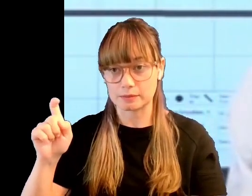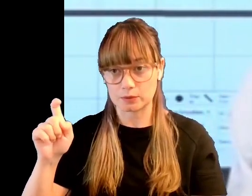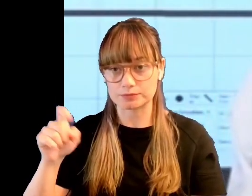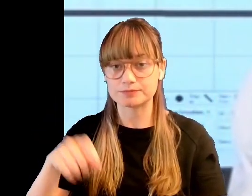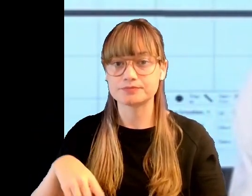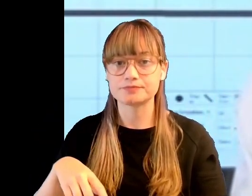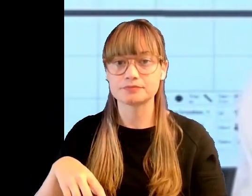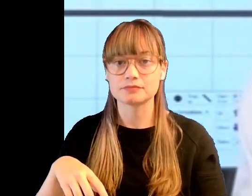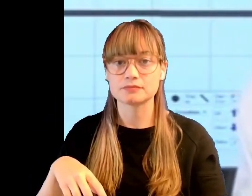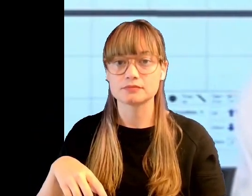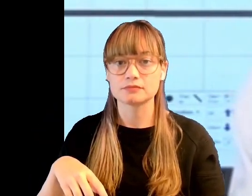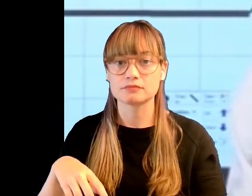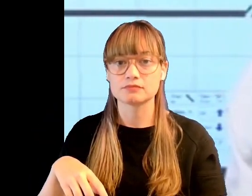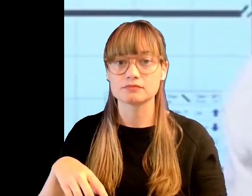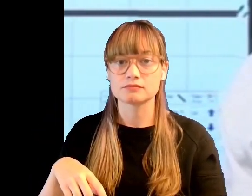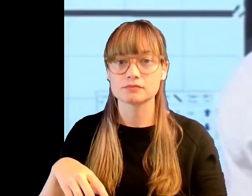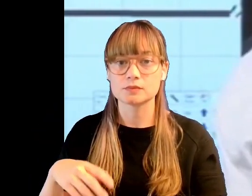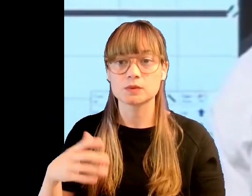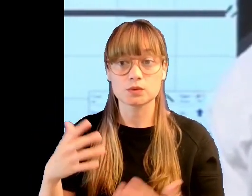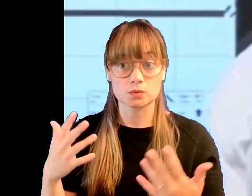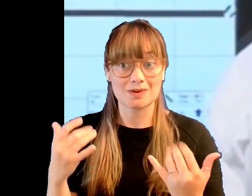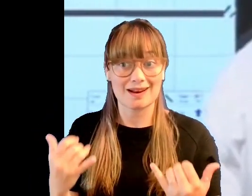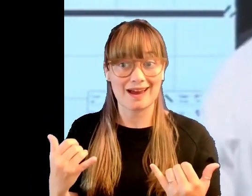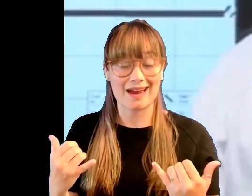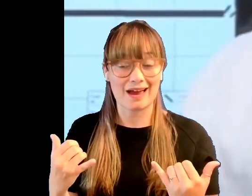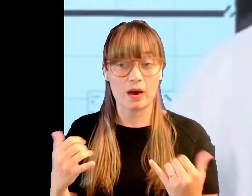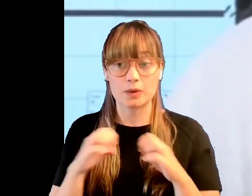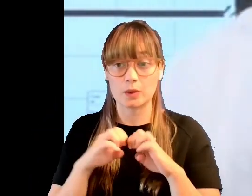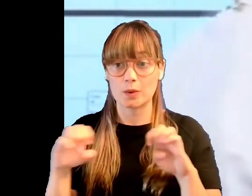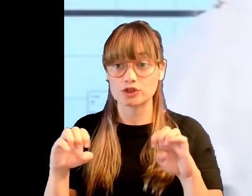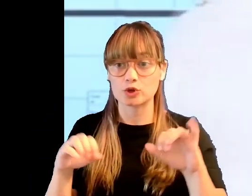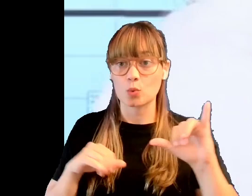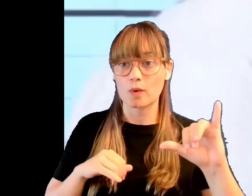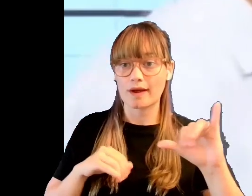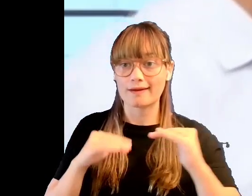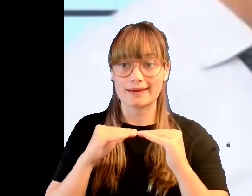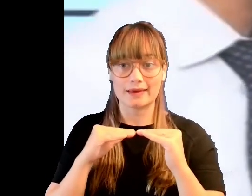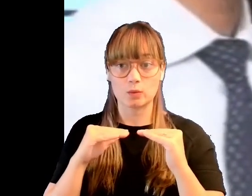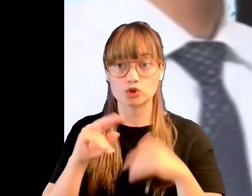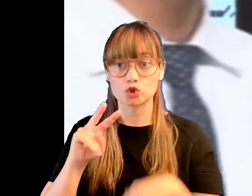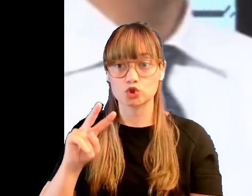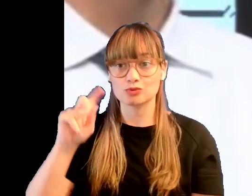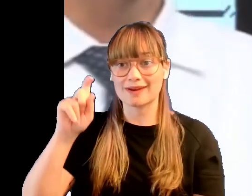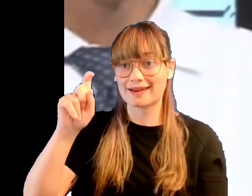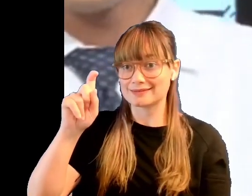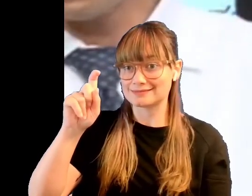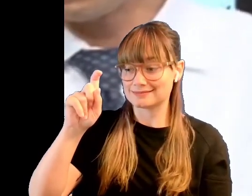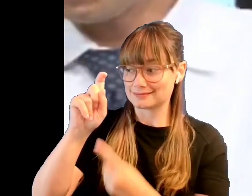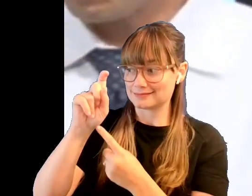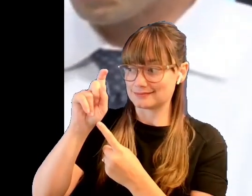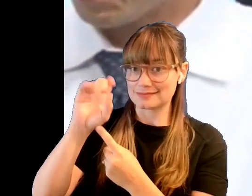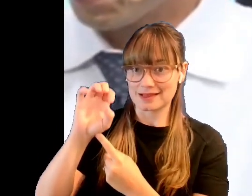Y equals 2 to the xth power.